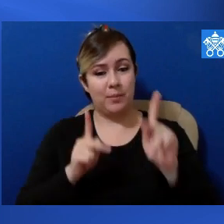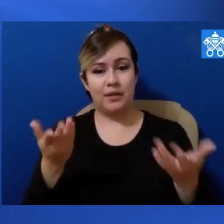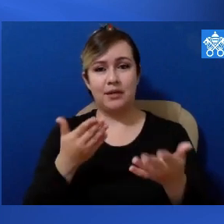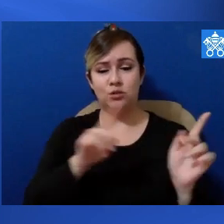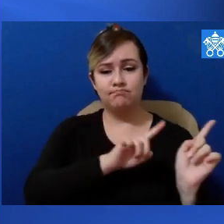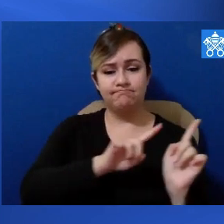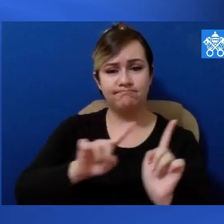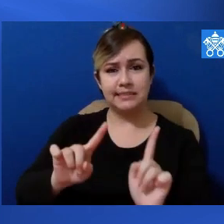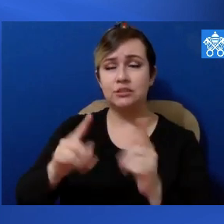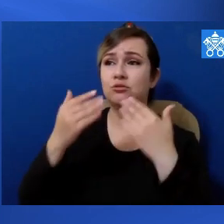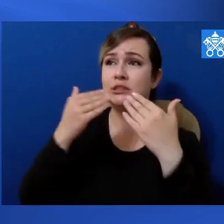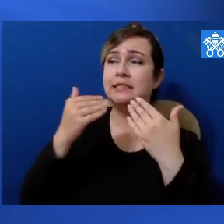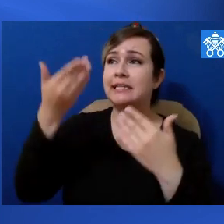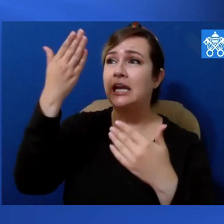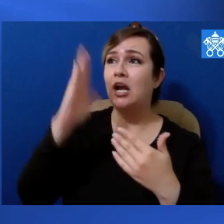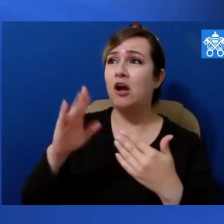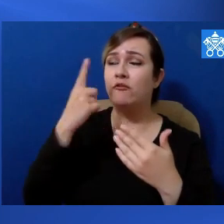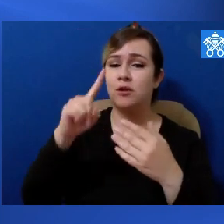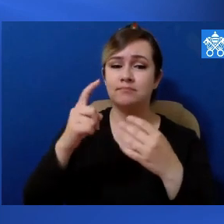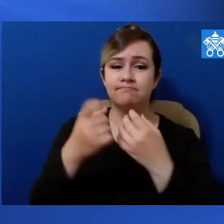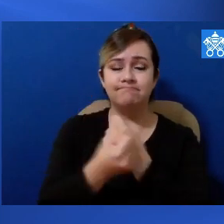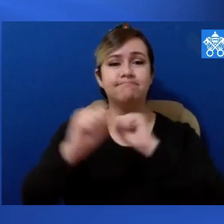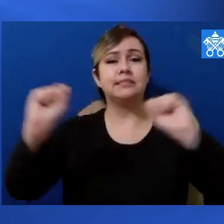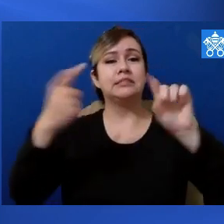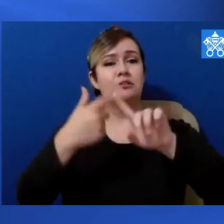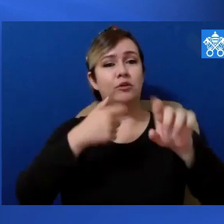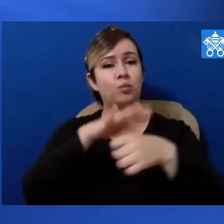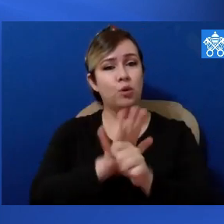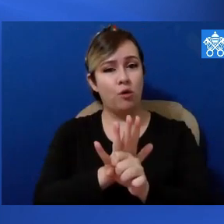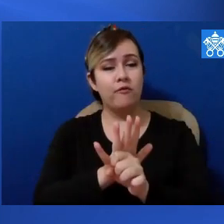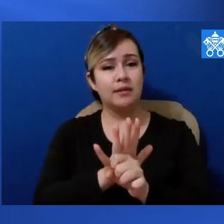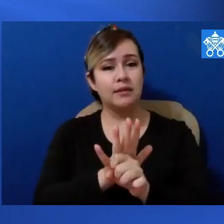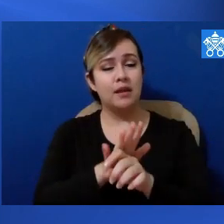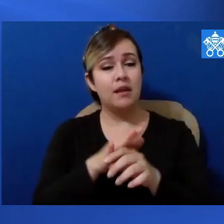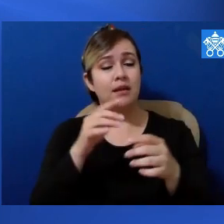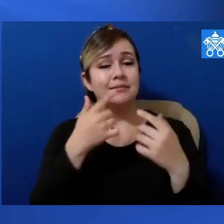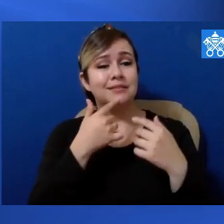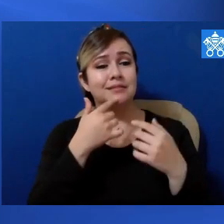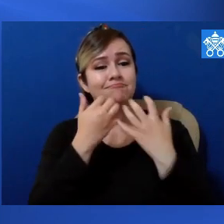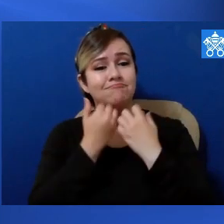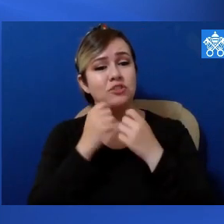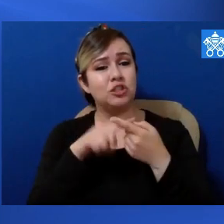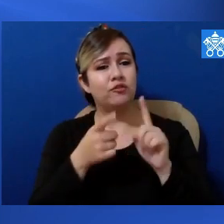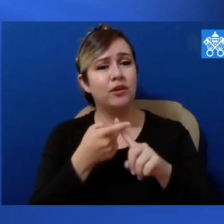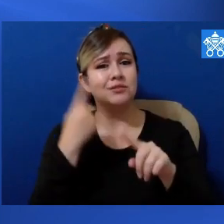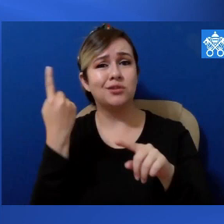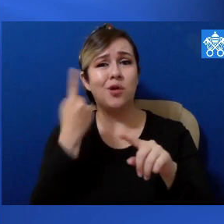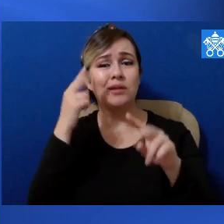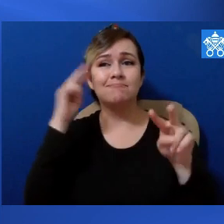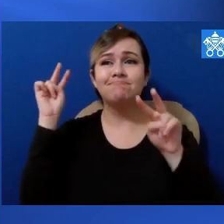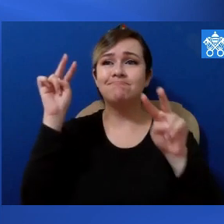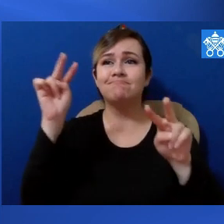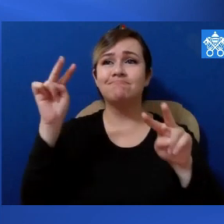for coming out of the COVID pandemic. He says, dear friends, always look forward and do not let the